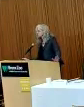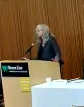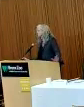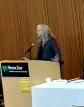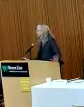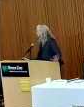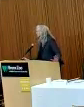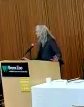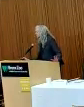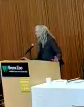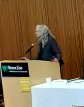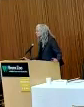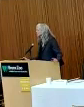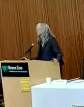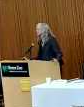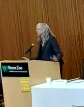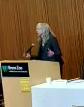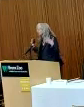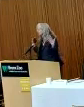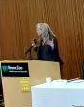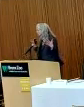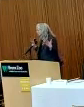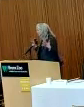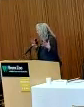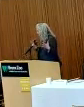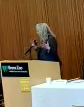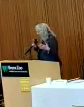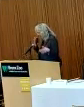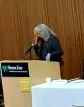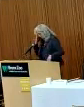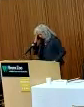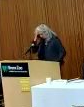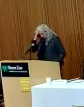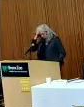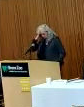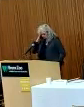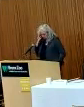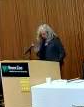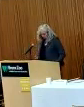is true a national Trend New York is shows some of the worst disparities